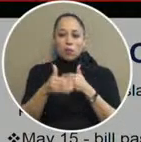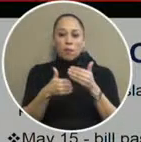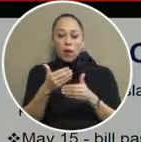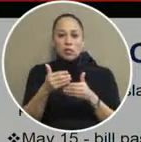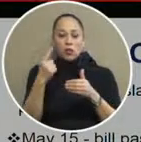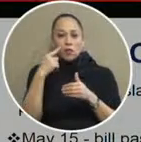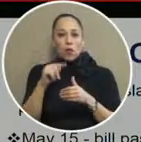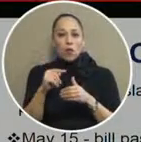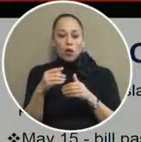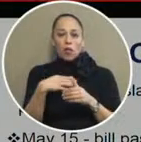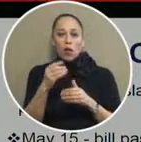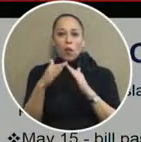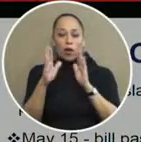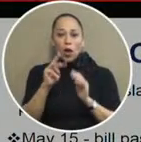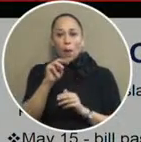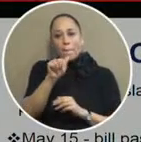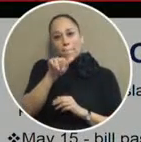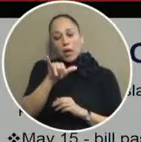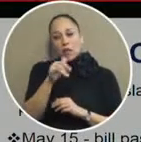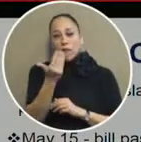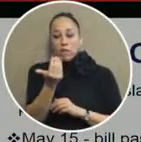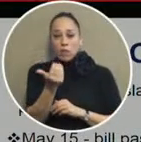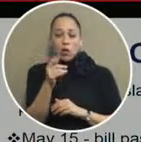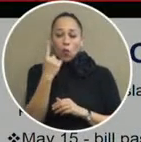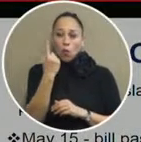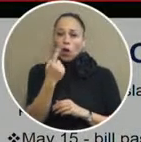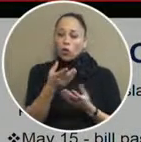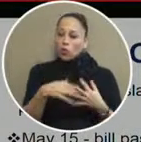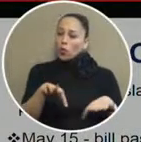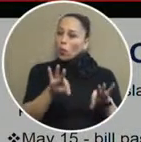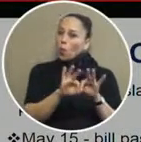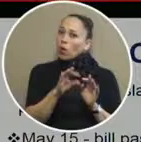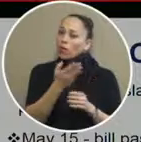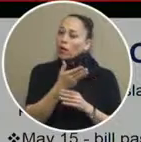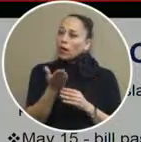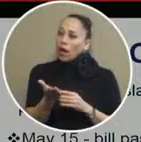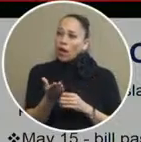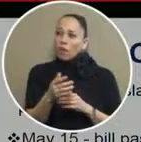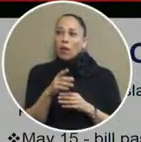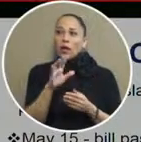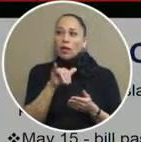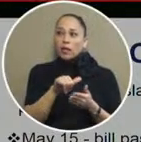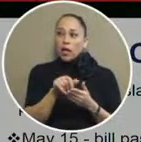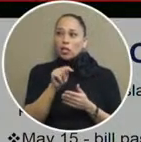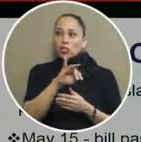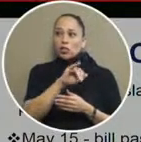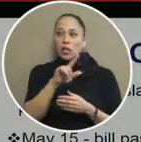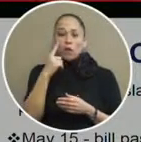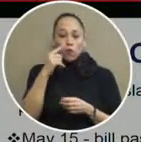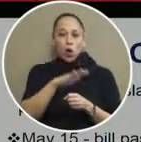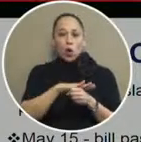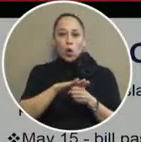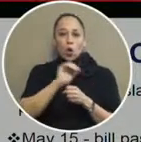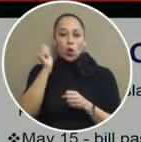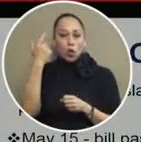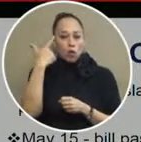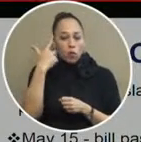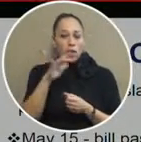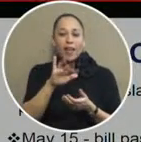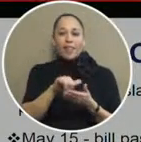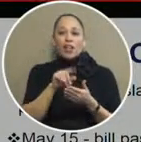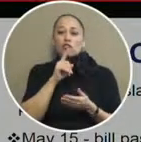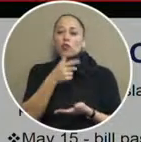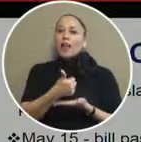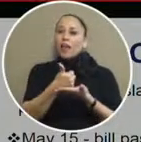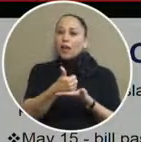House on May the 15th. One of the important items in there is the $375 billion for local governments, which really